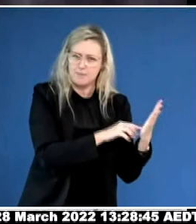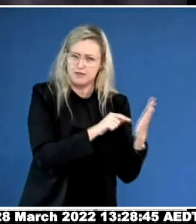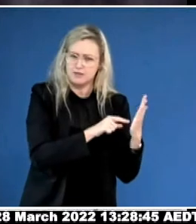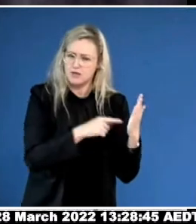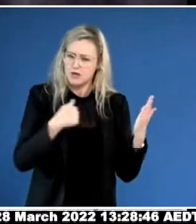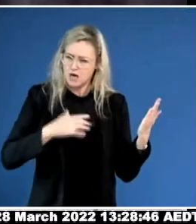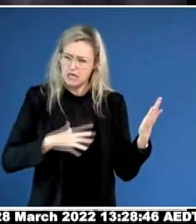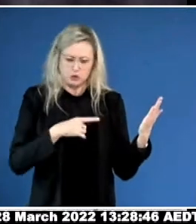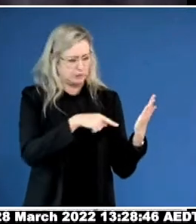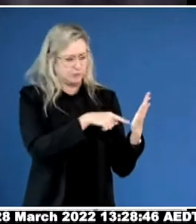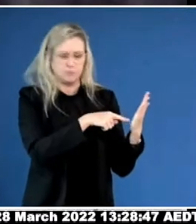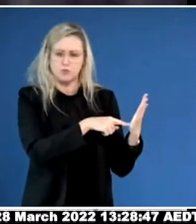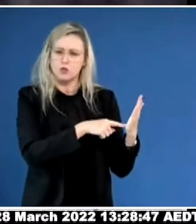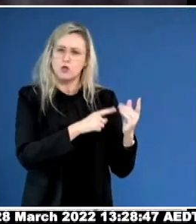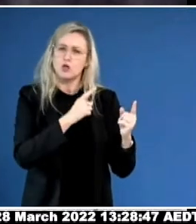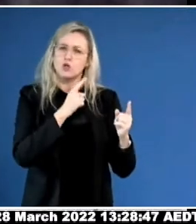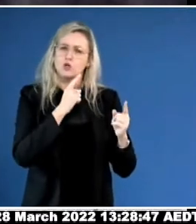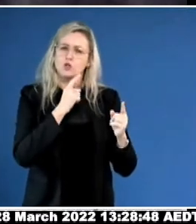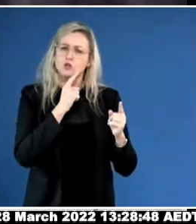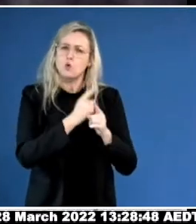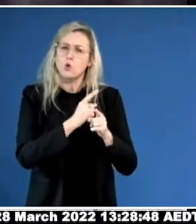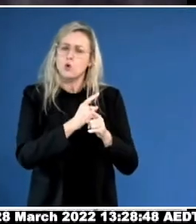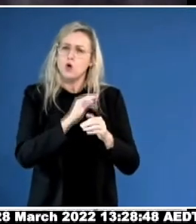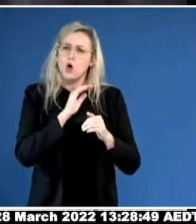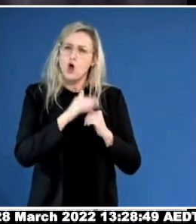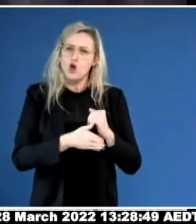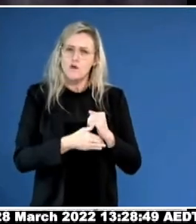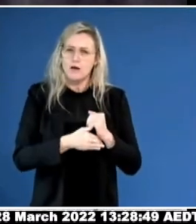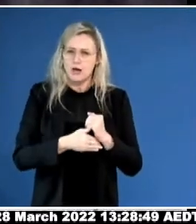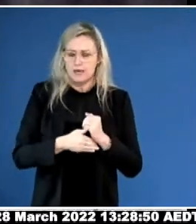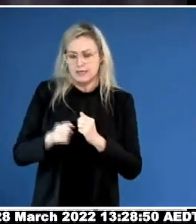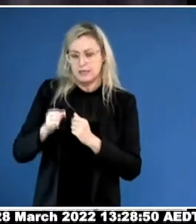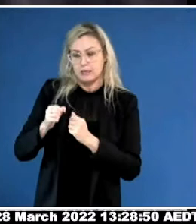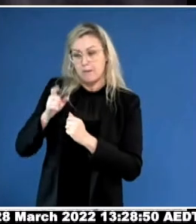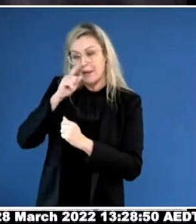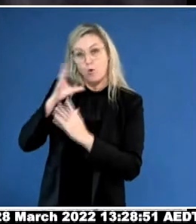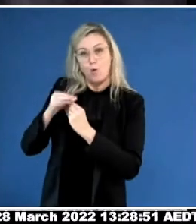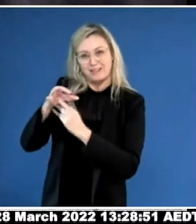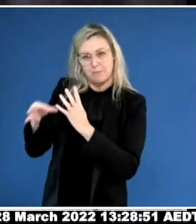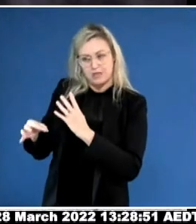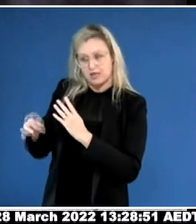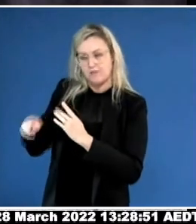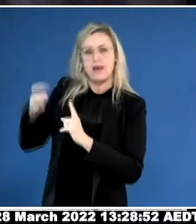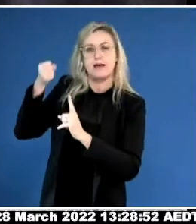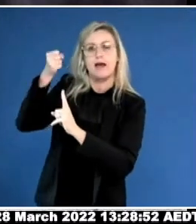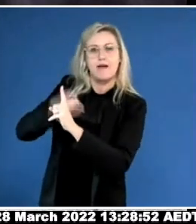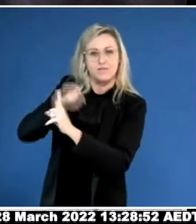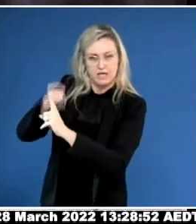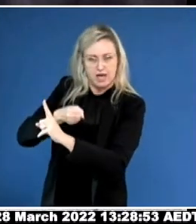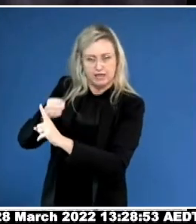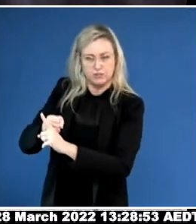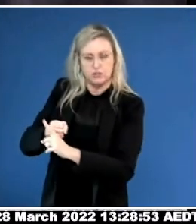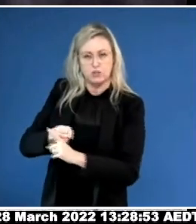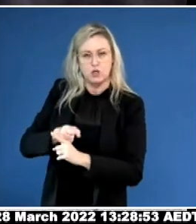the active value of disability advocates. And when you were going through those 10 years of